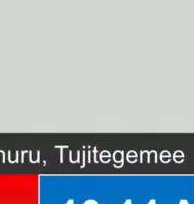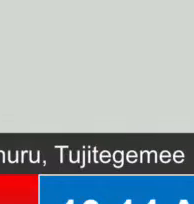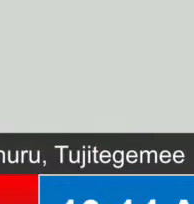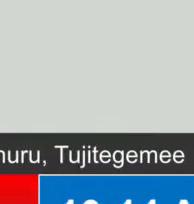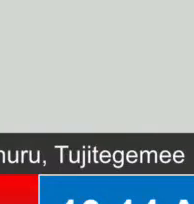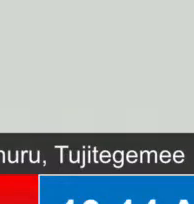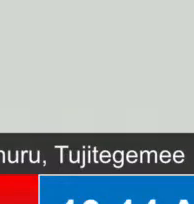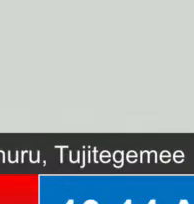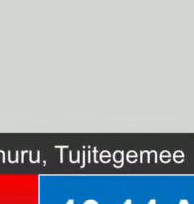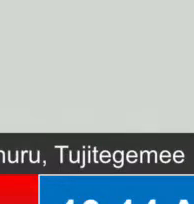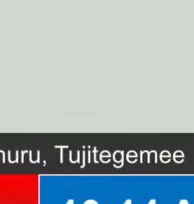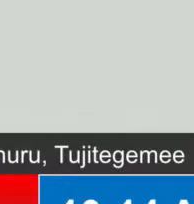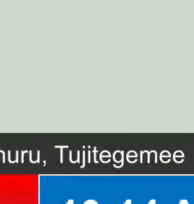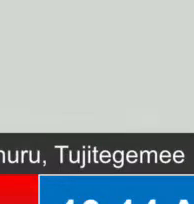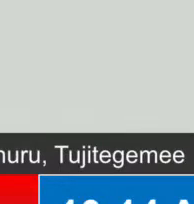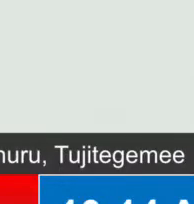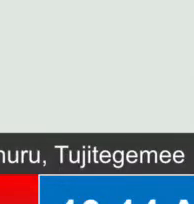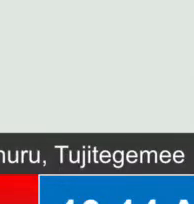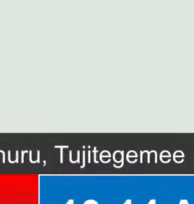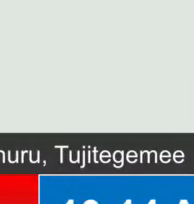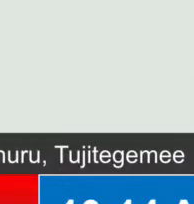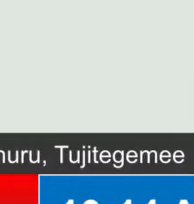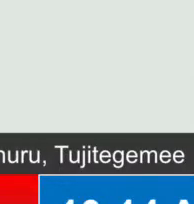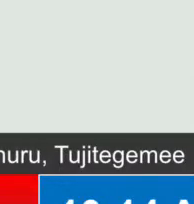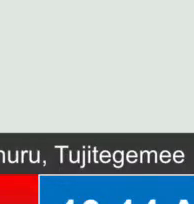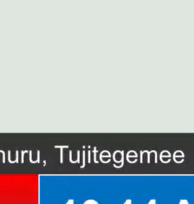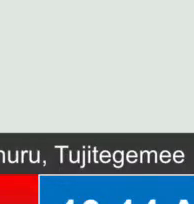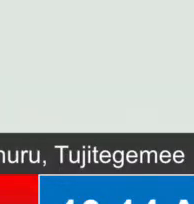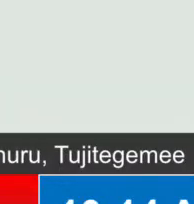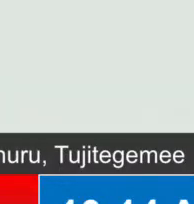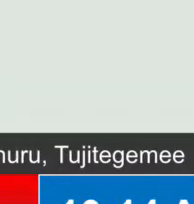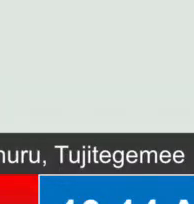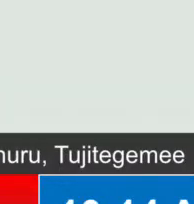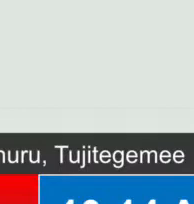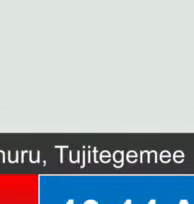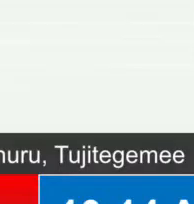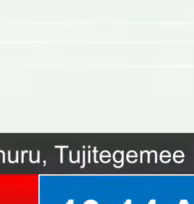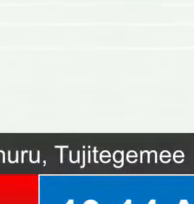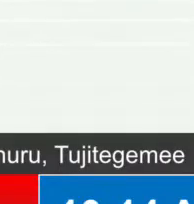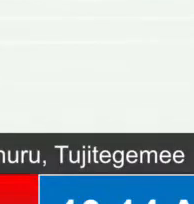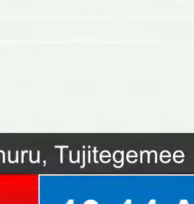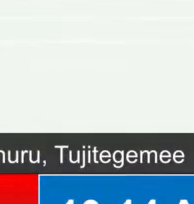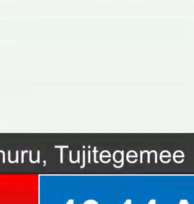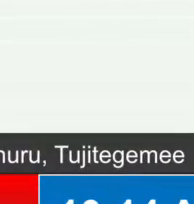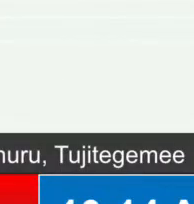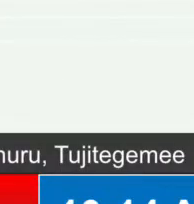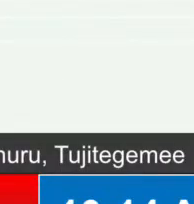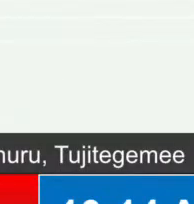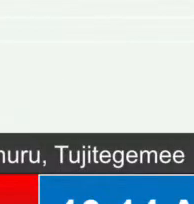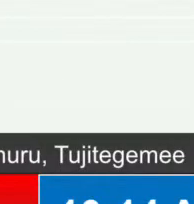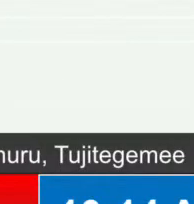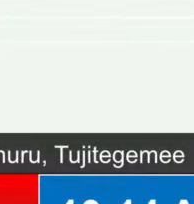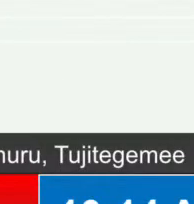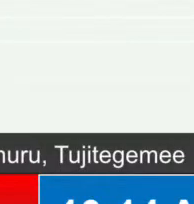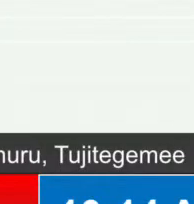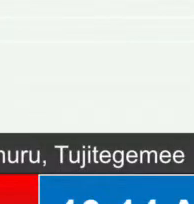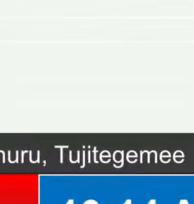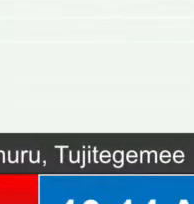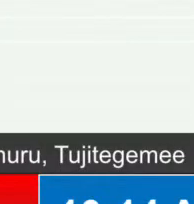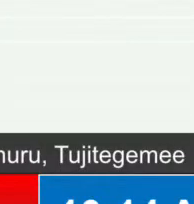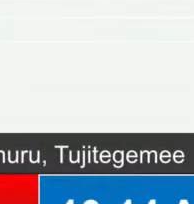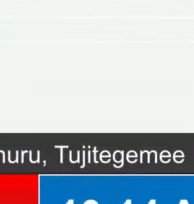basic information sheet A before you validate the file. Enter the return period from